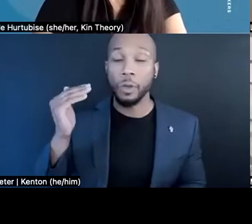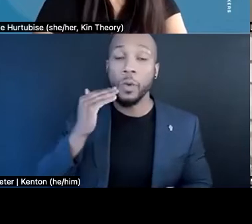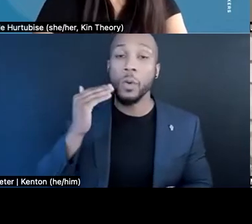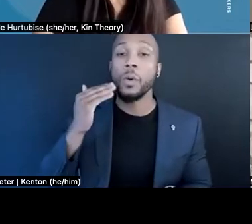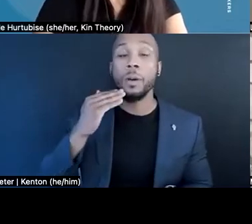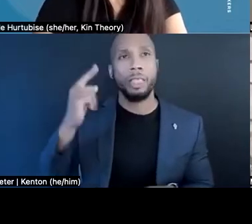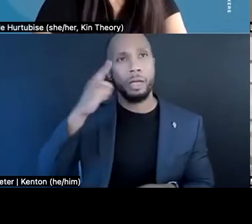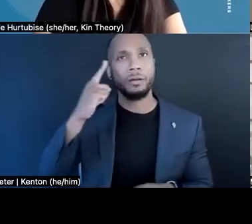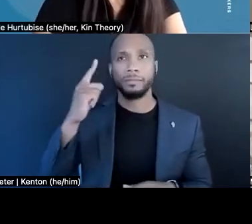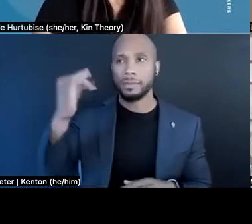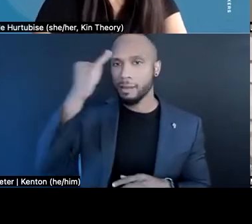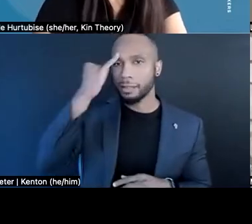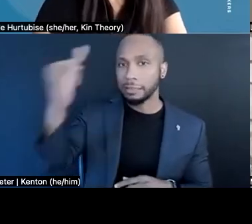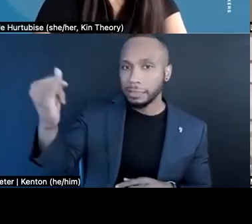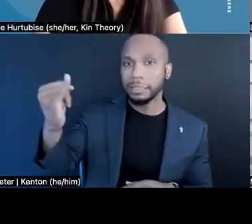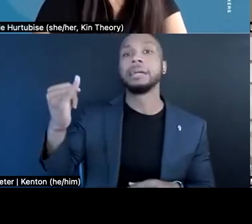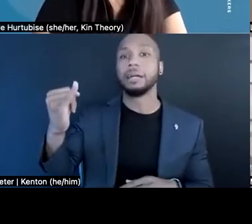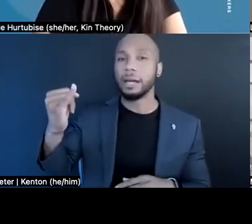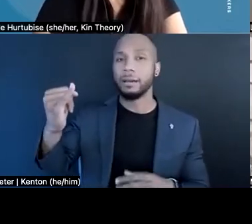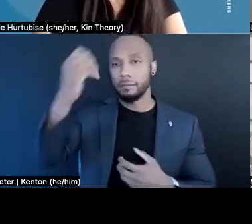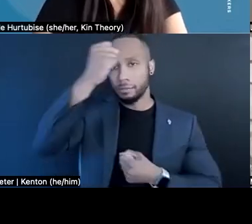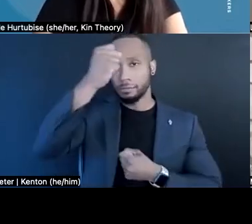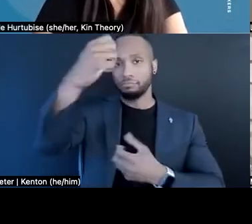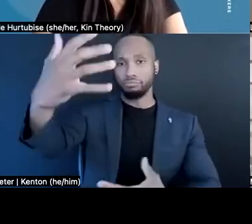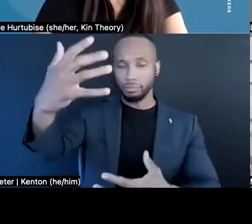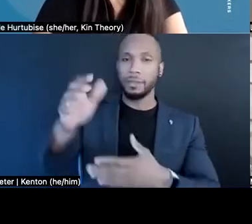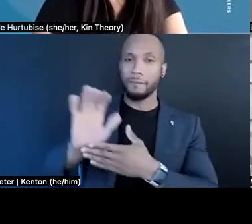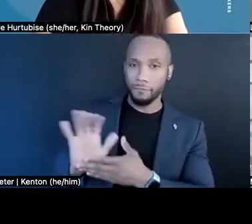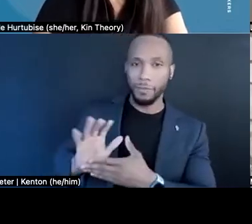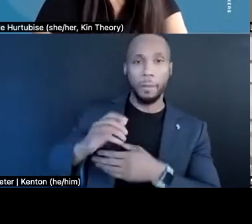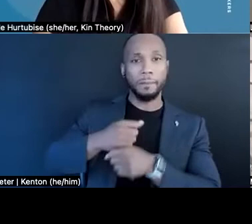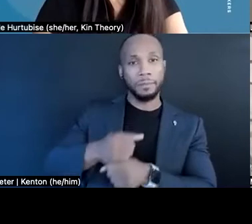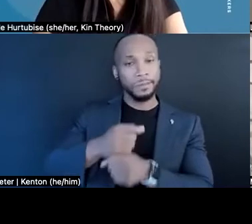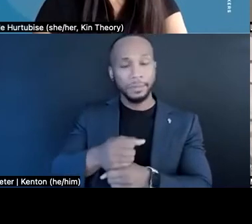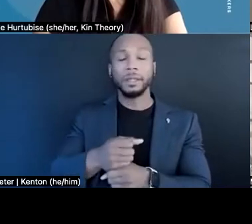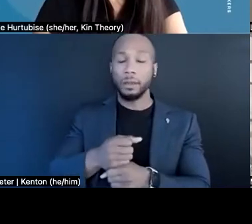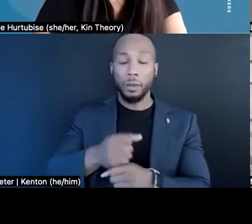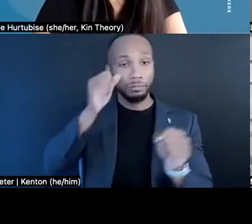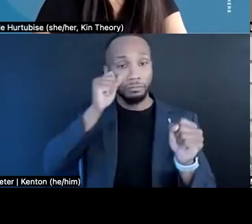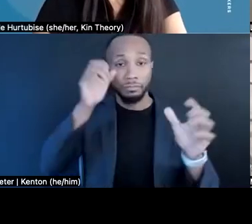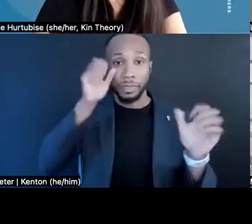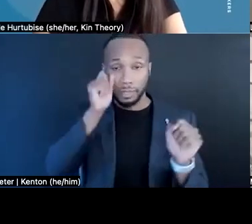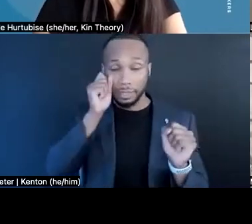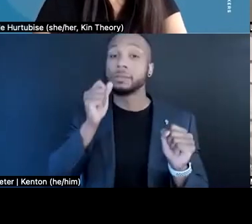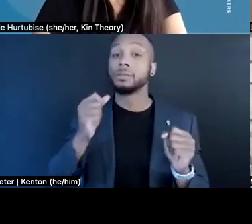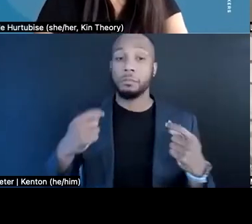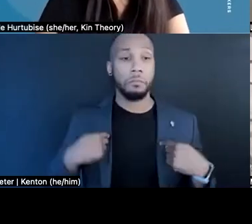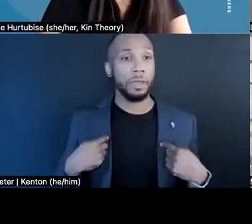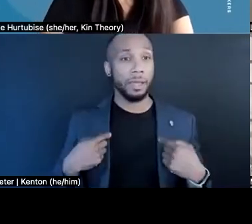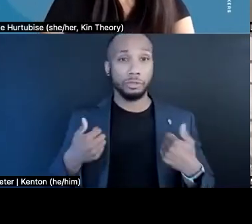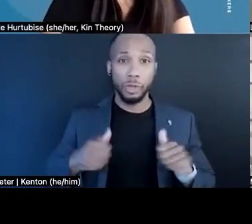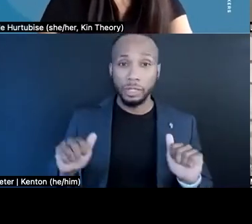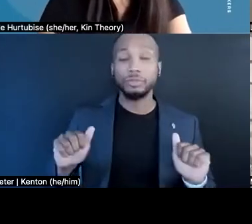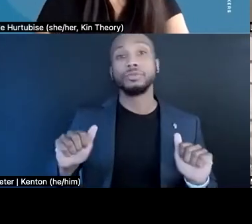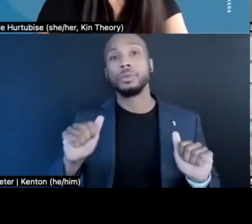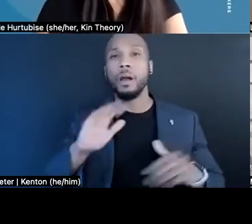this idea of decolonizing filmmaking was fascinating. And I try to look at all of my